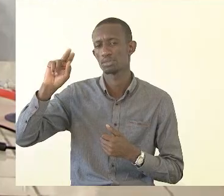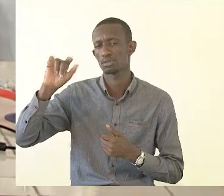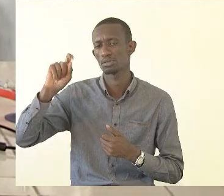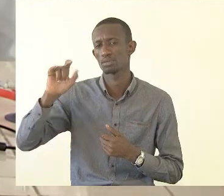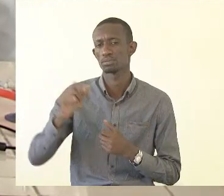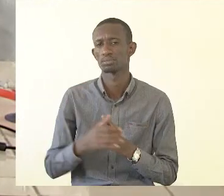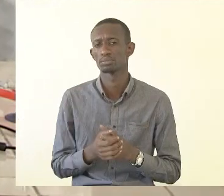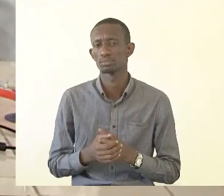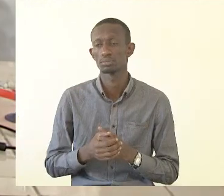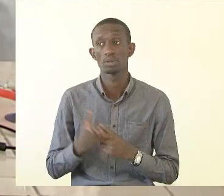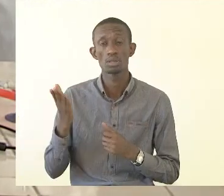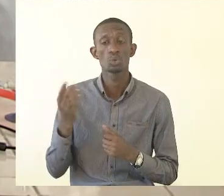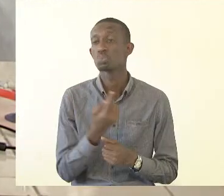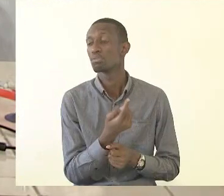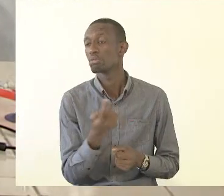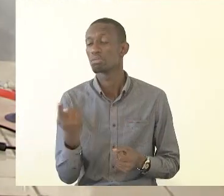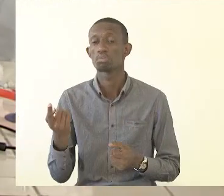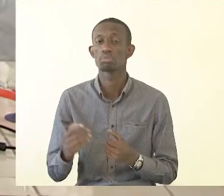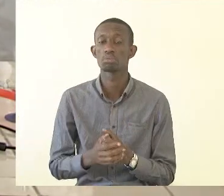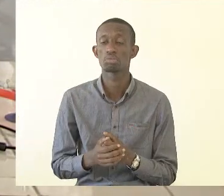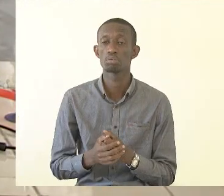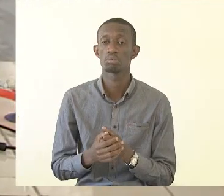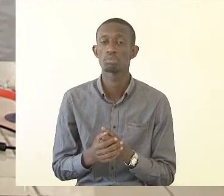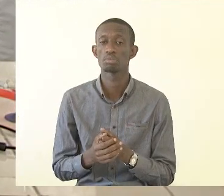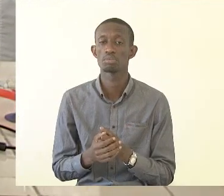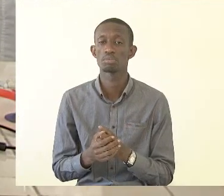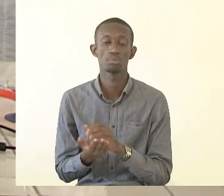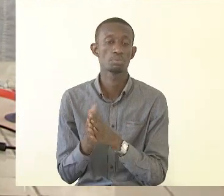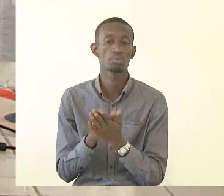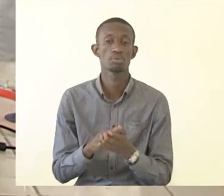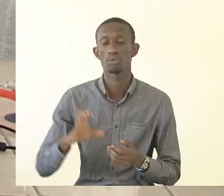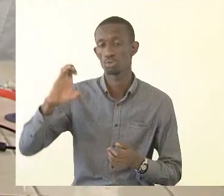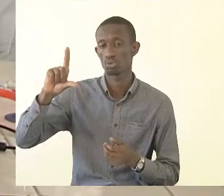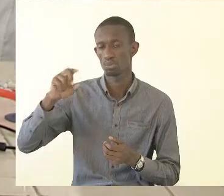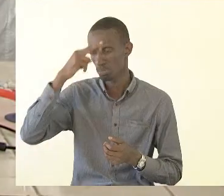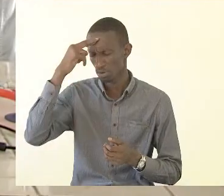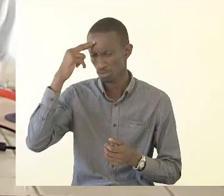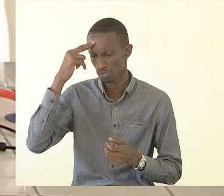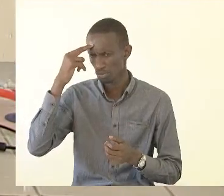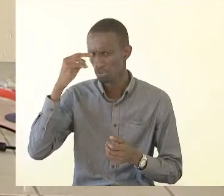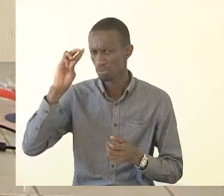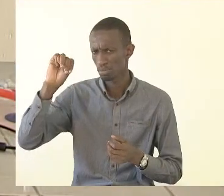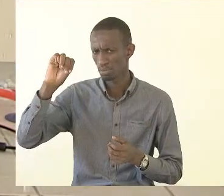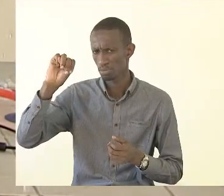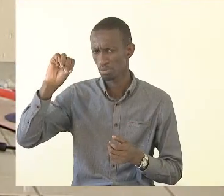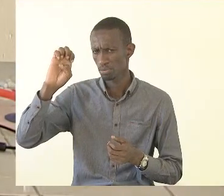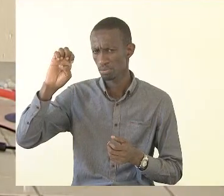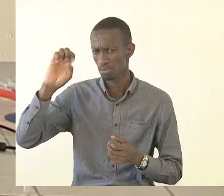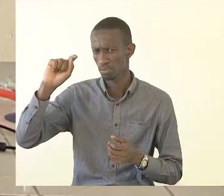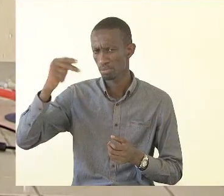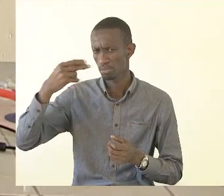so any one of these with chlorine, because the methyl group is electron